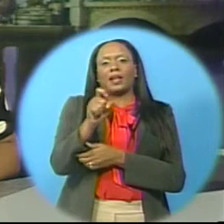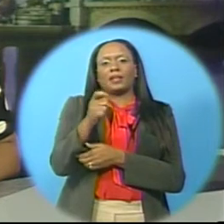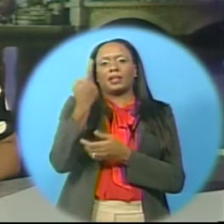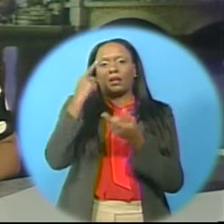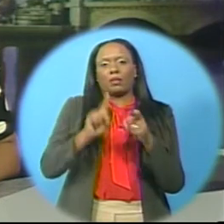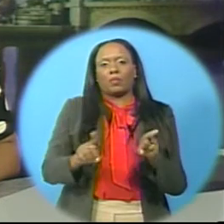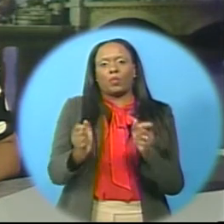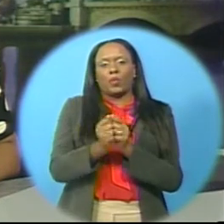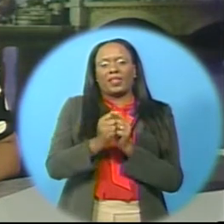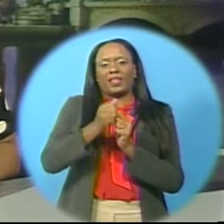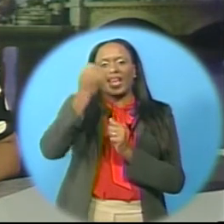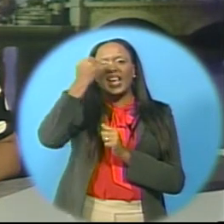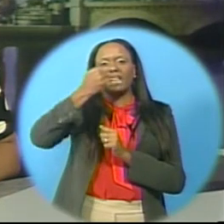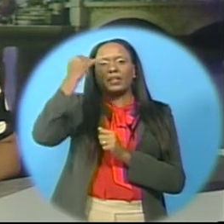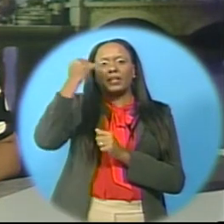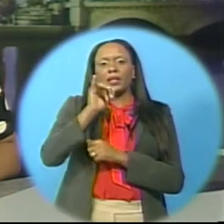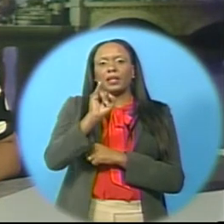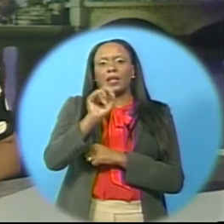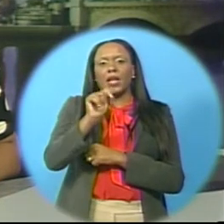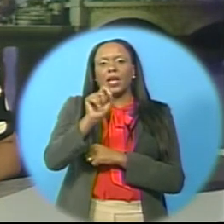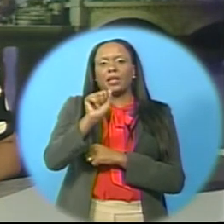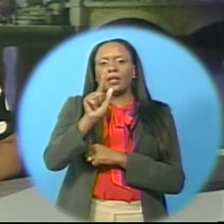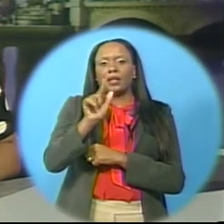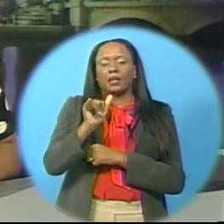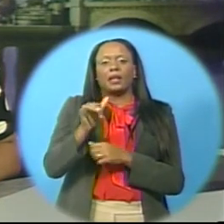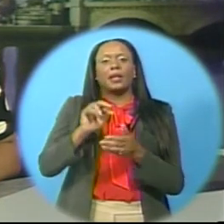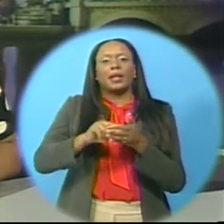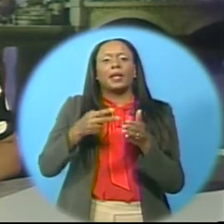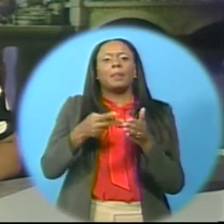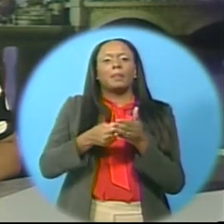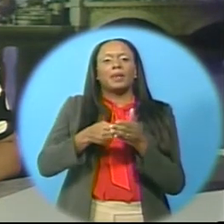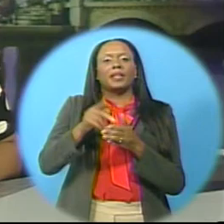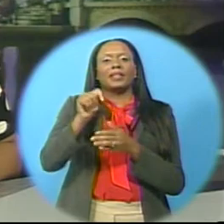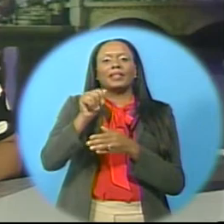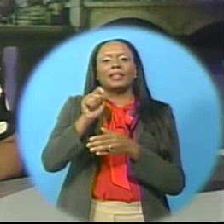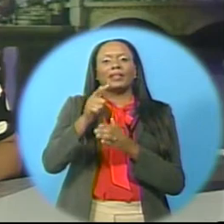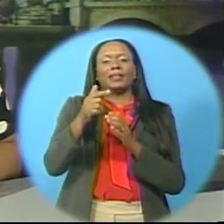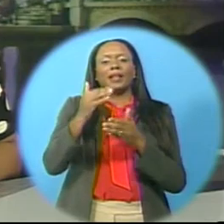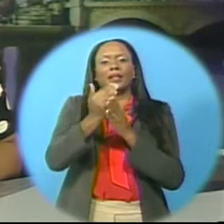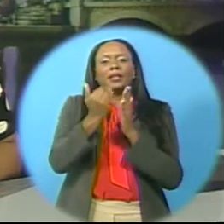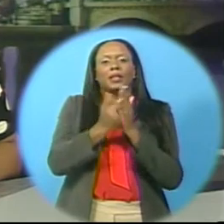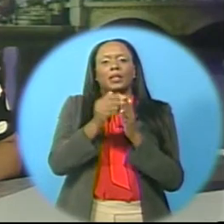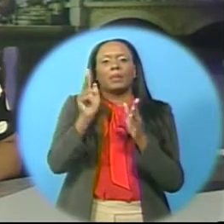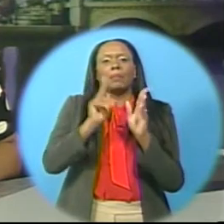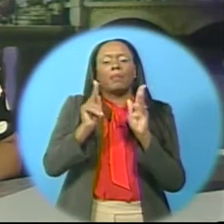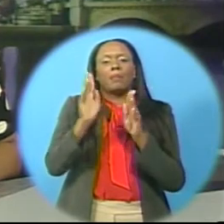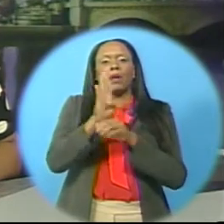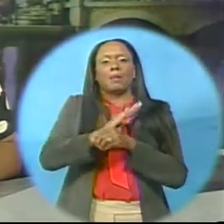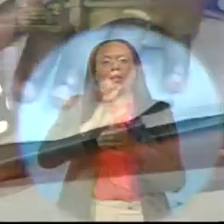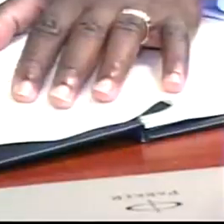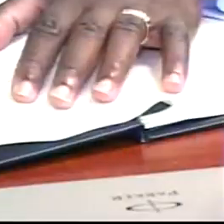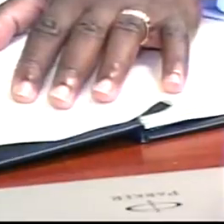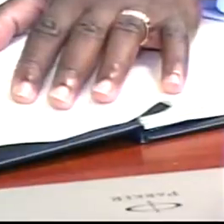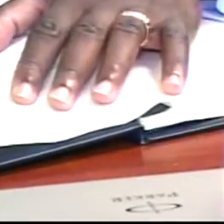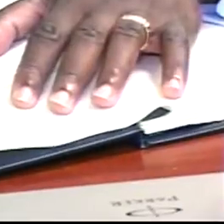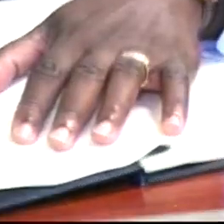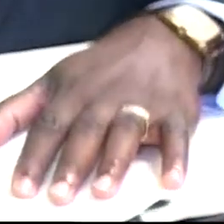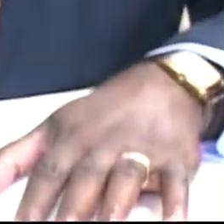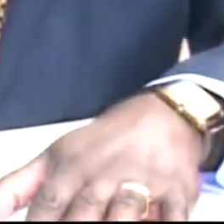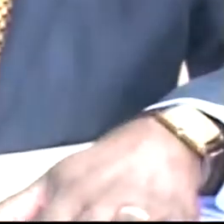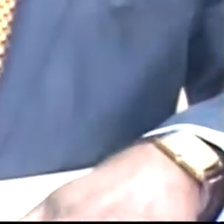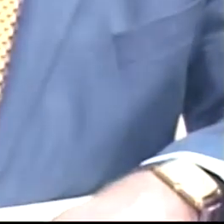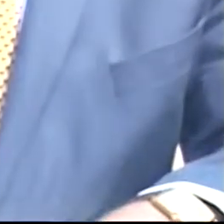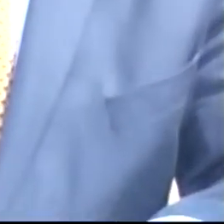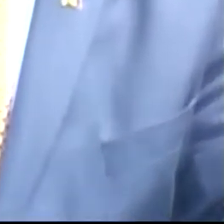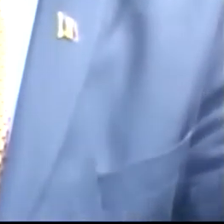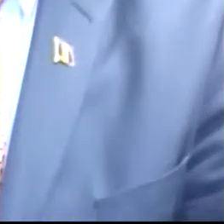and the move is expected to see the removal of Barbados from a taxation blacklist by that country. This is according to International Business Minister Donville